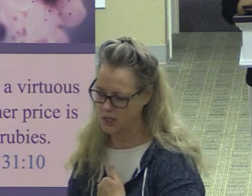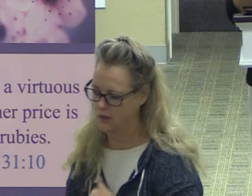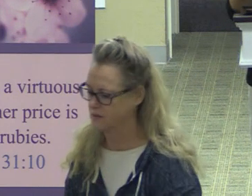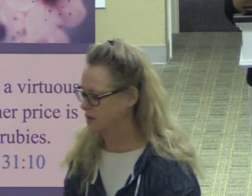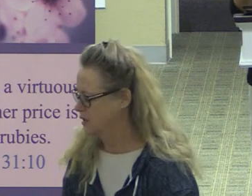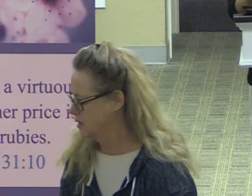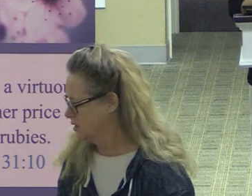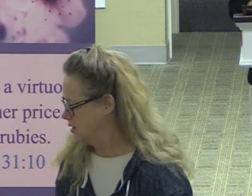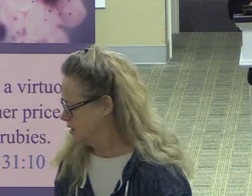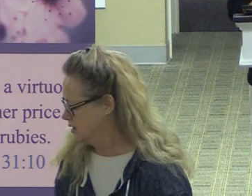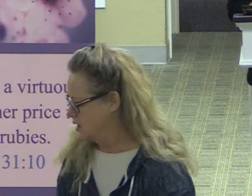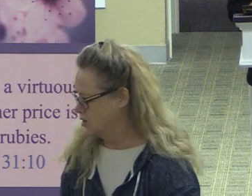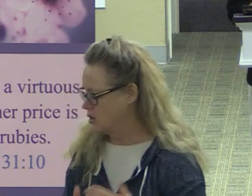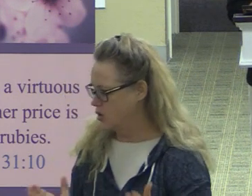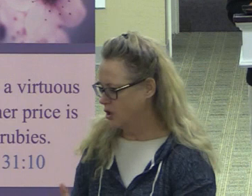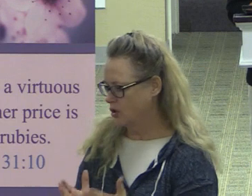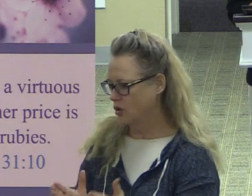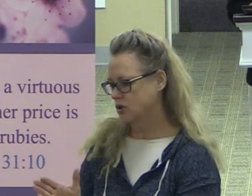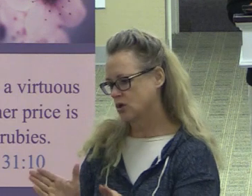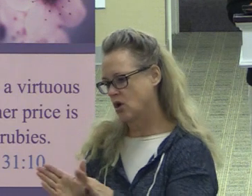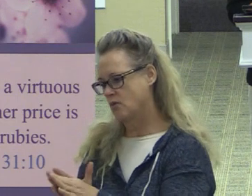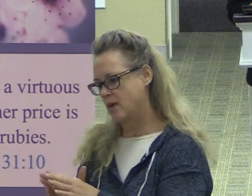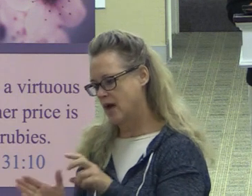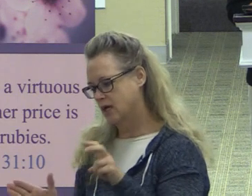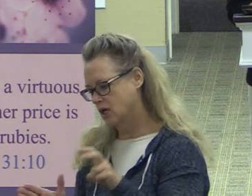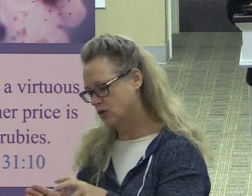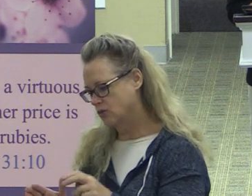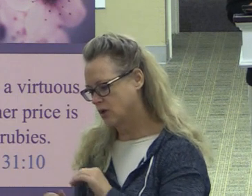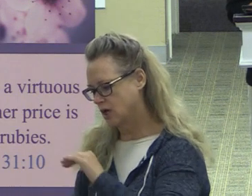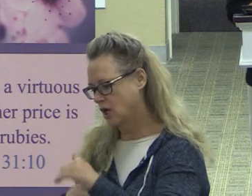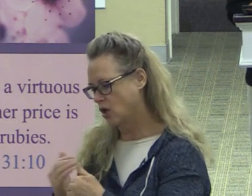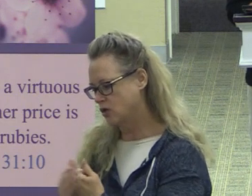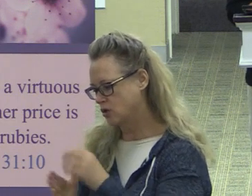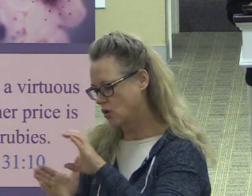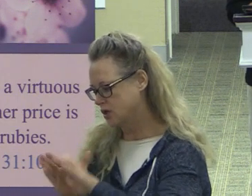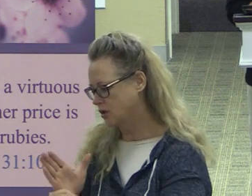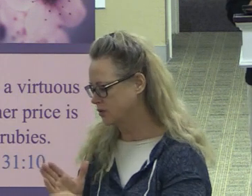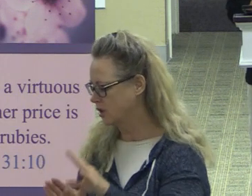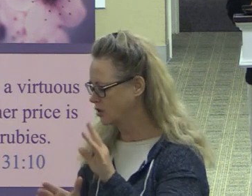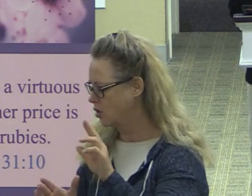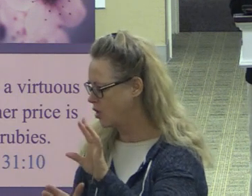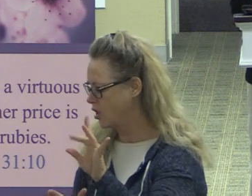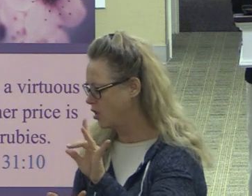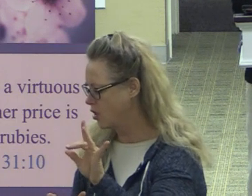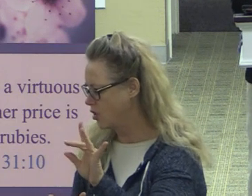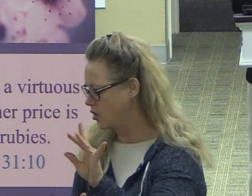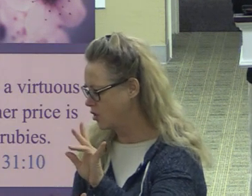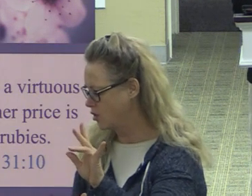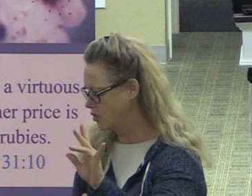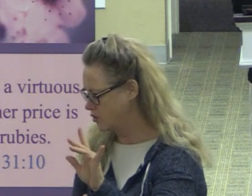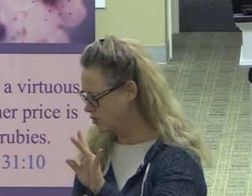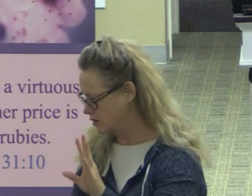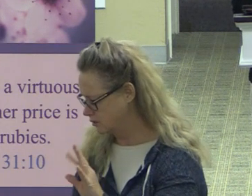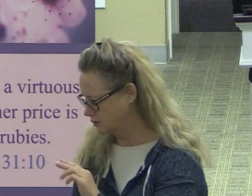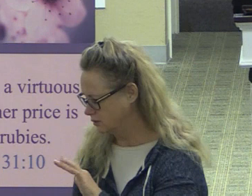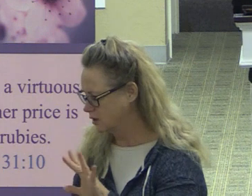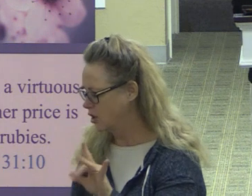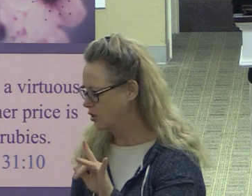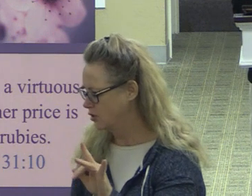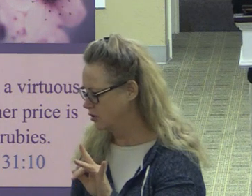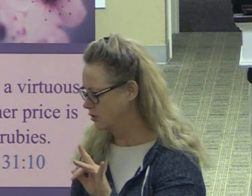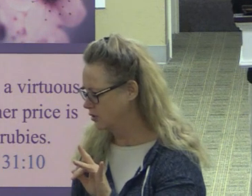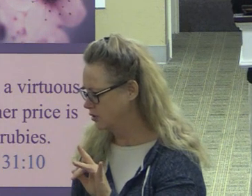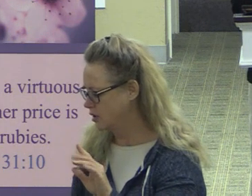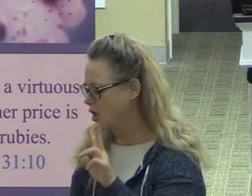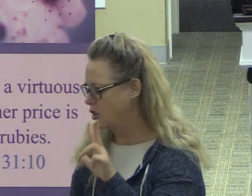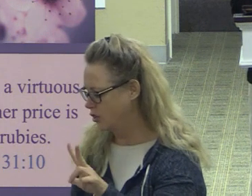I would encourage you to go back and read the whole chapter, but let's read verses 13 through 20. And now come I to thee,